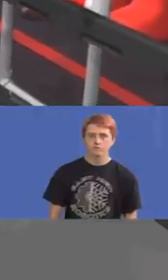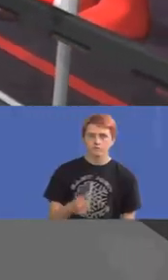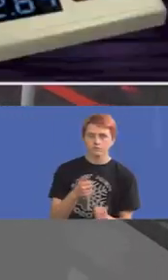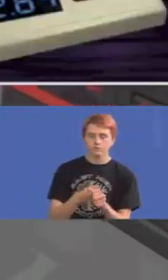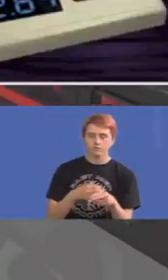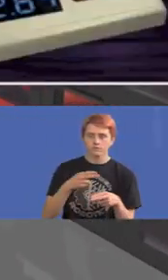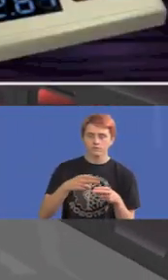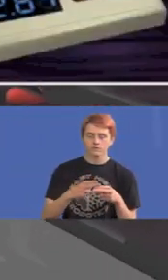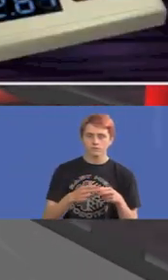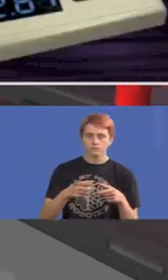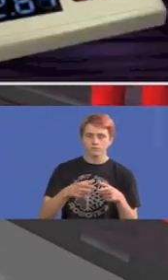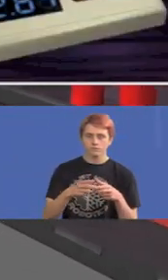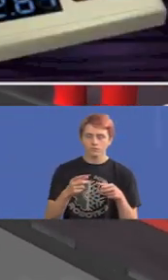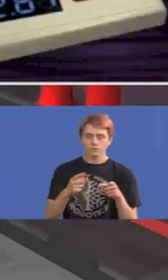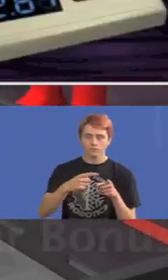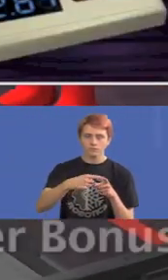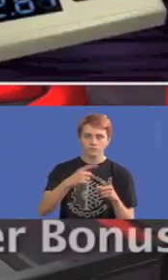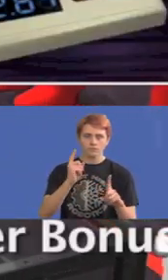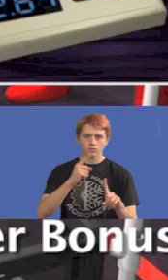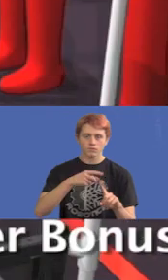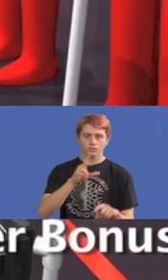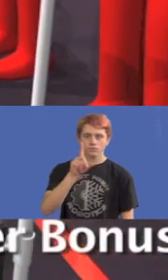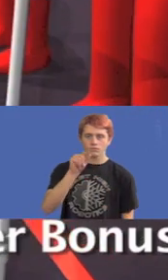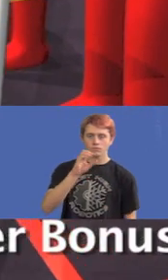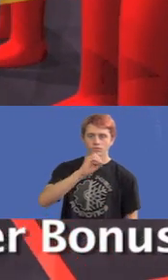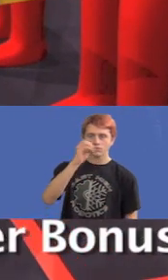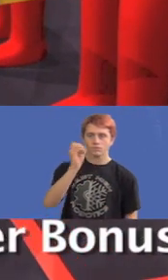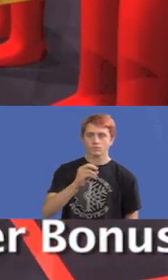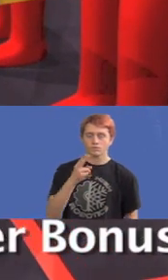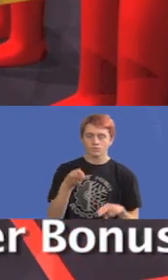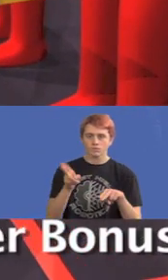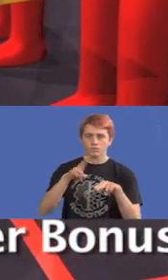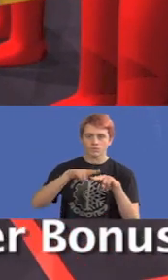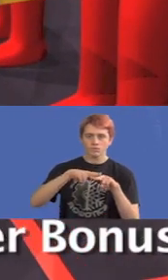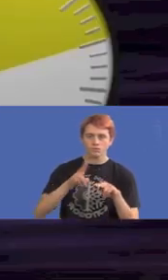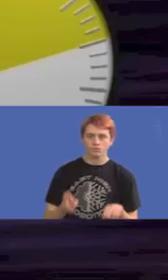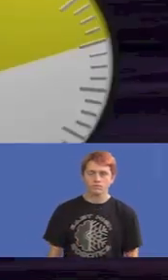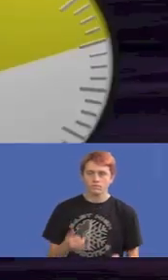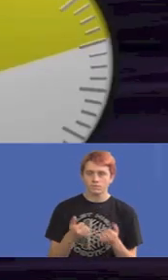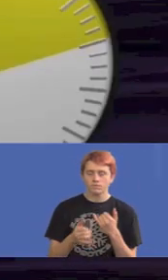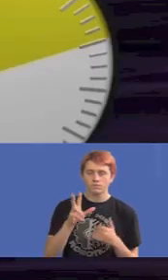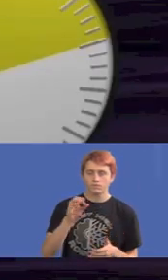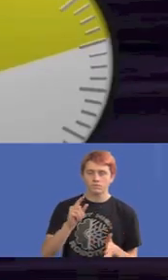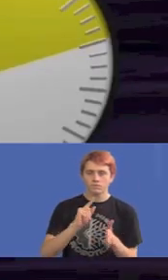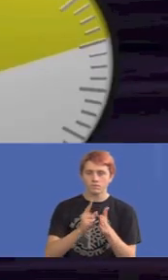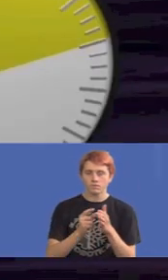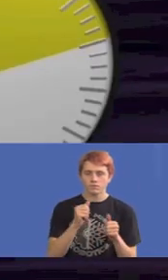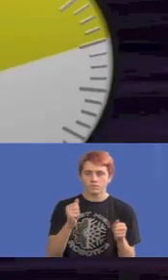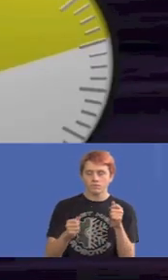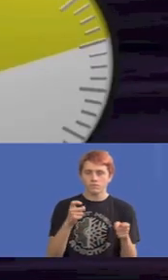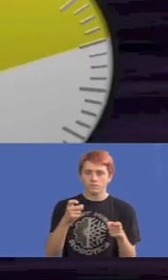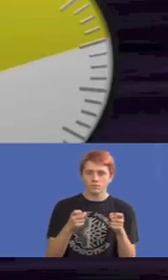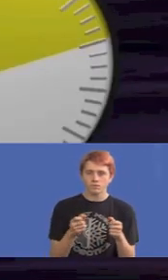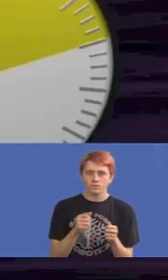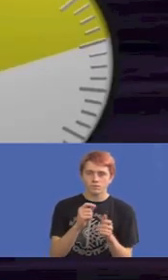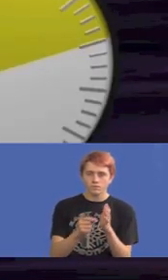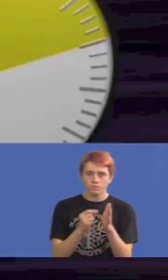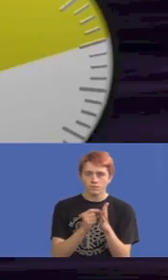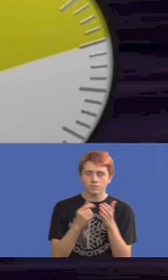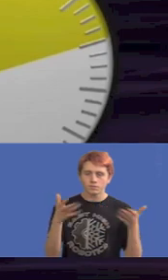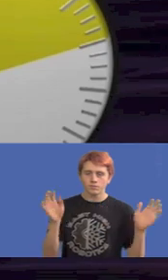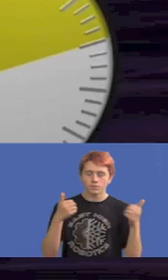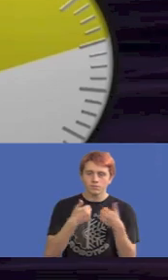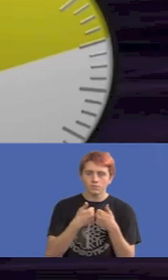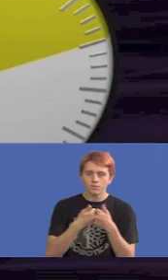Each weighted ring hung on a corner goal earns a 20% multiplier bonus. The last 30 seconds of the driver controlled period is